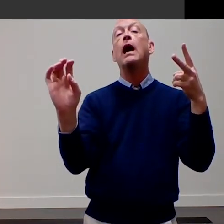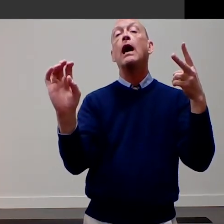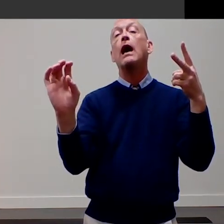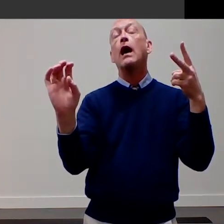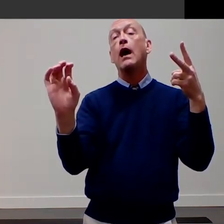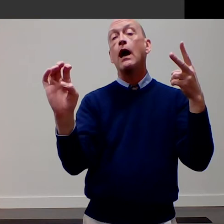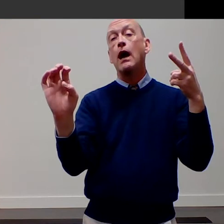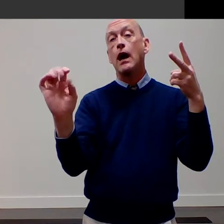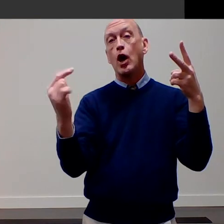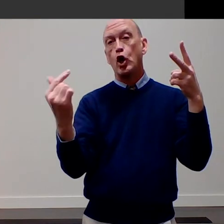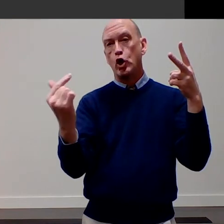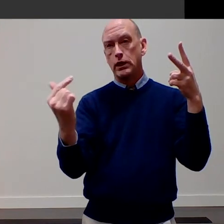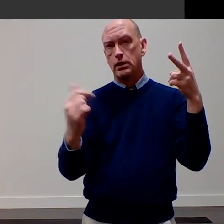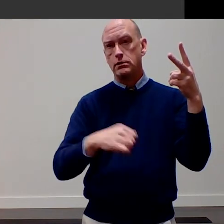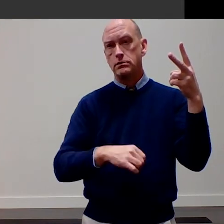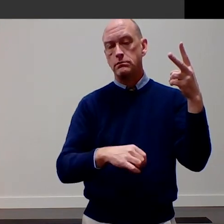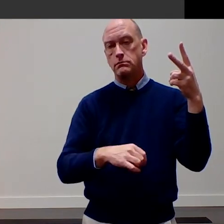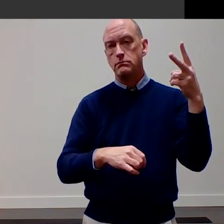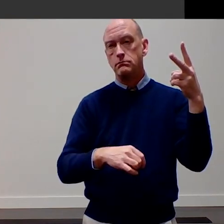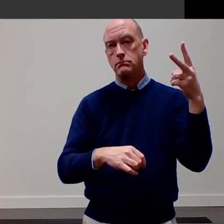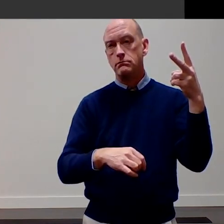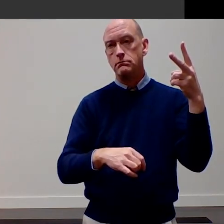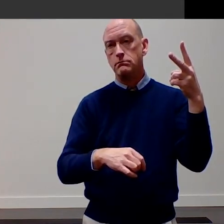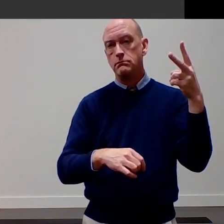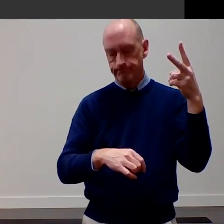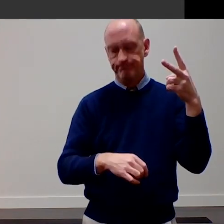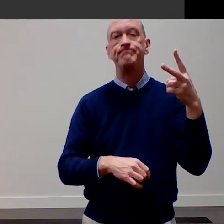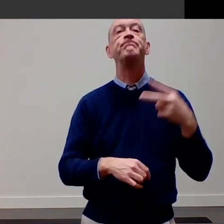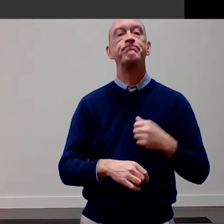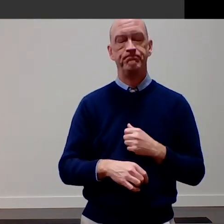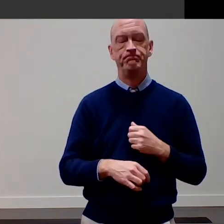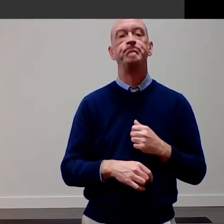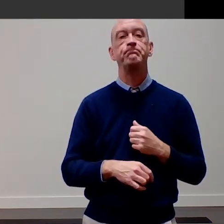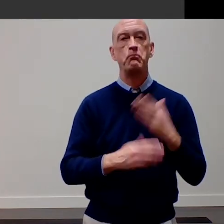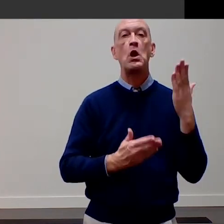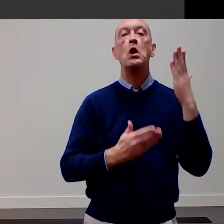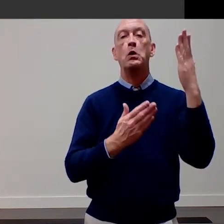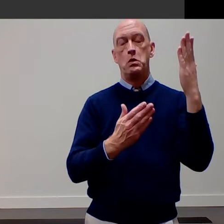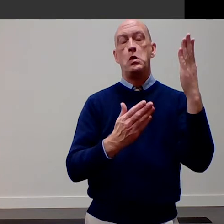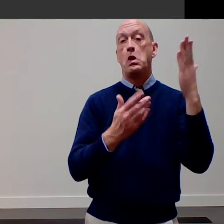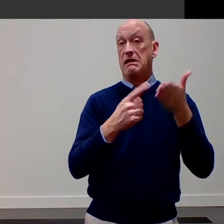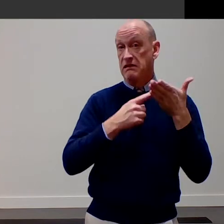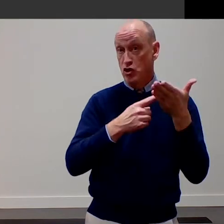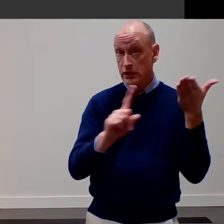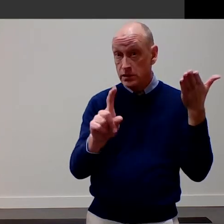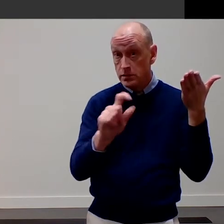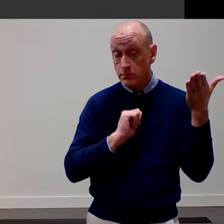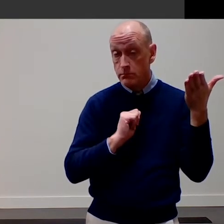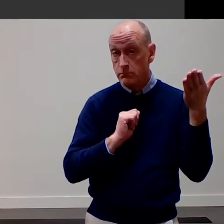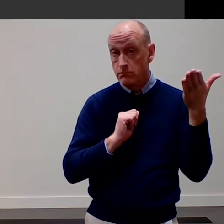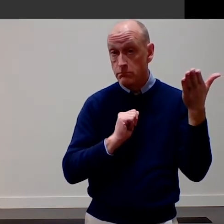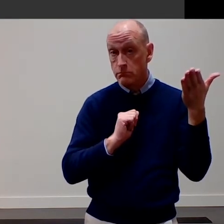It's been moved by Ms. Barwig, seconded by Ms. Gerken. Any discussion?